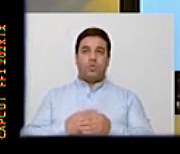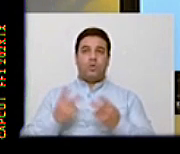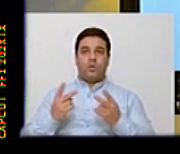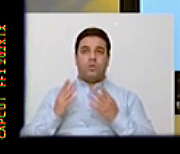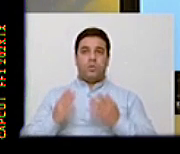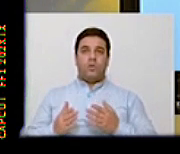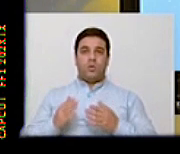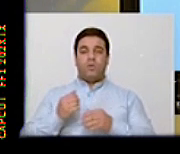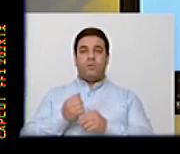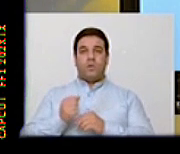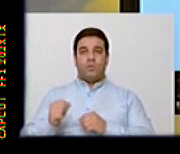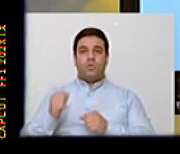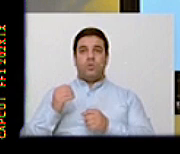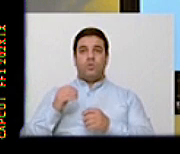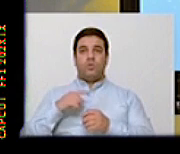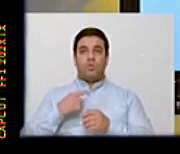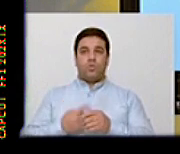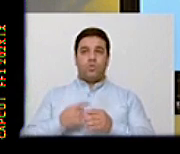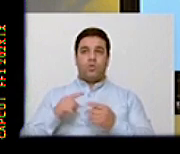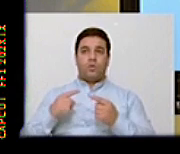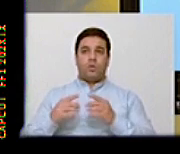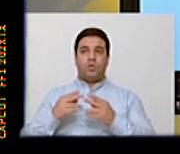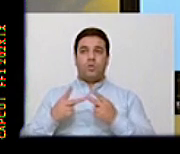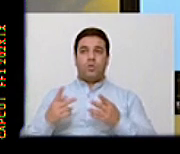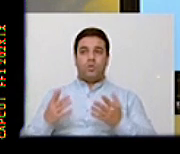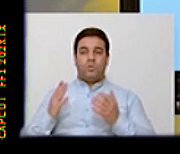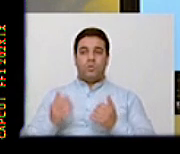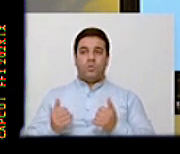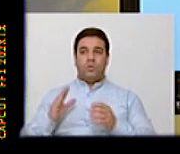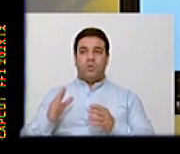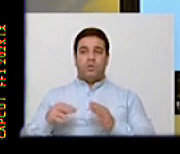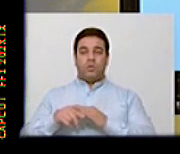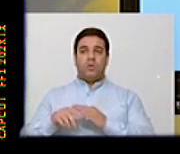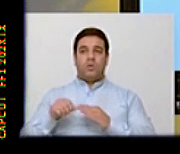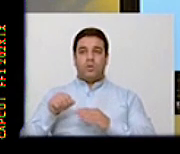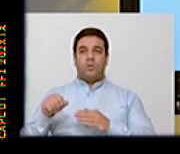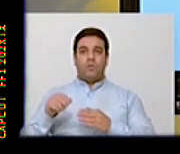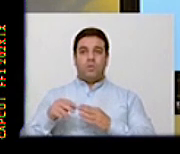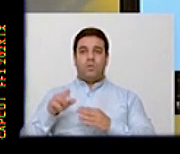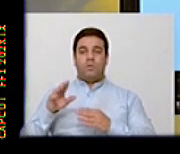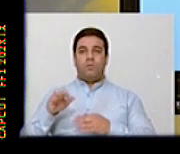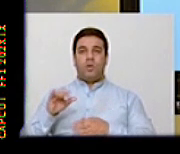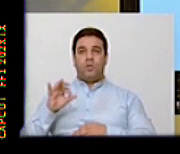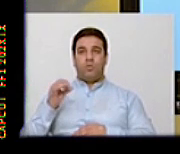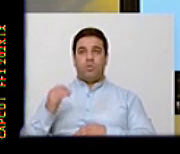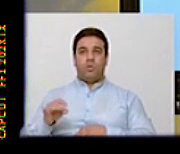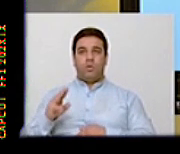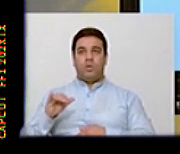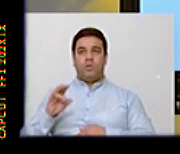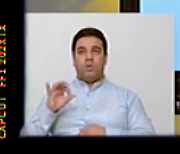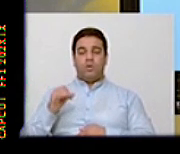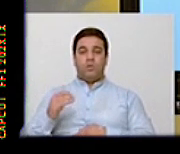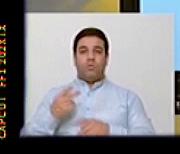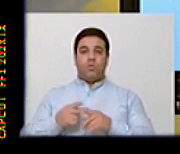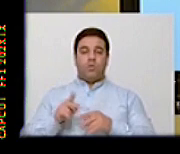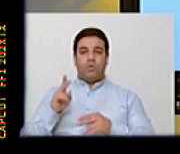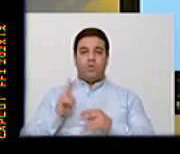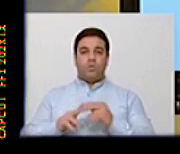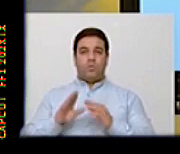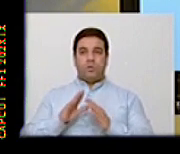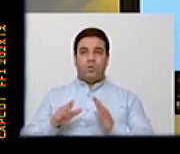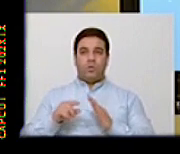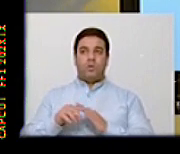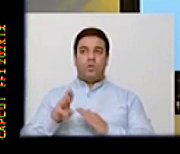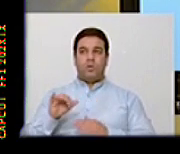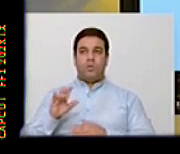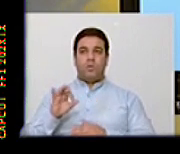ekan. Majburlovchi kuch ta'sirida sodir bo'ladigan tebranishlar esa majburiy tebranishlar va ular so'nmaydigan tebranishlar